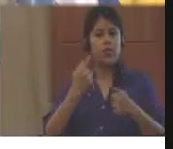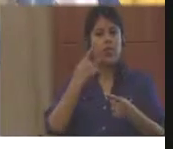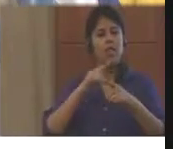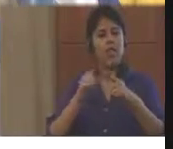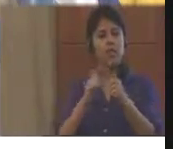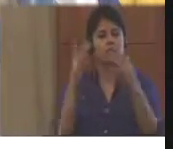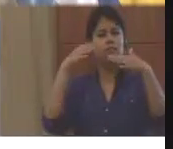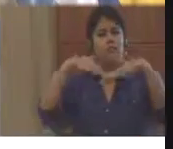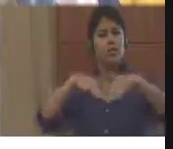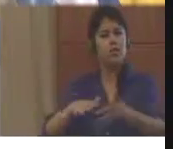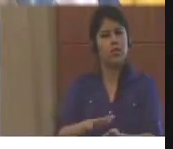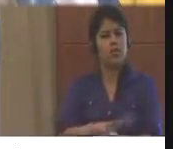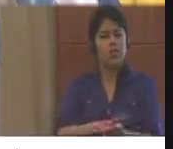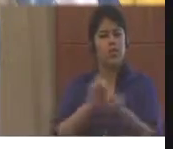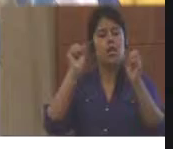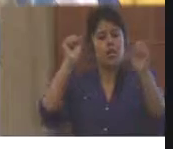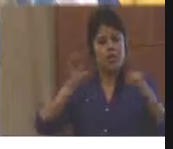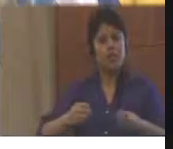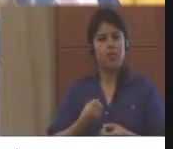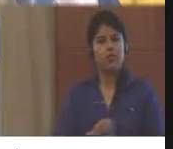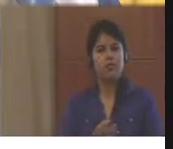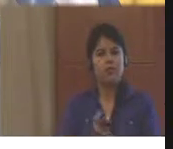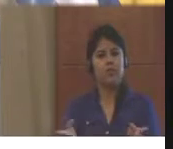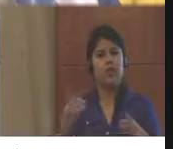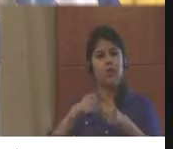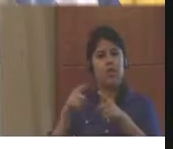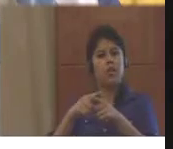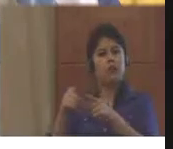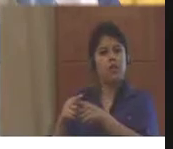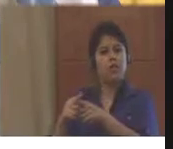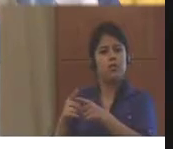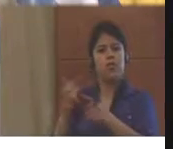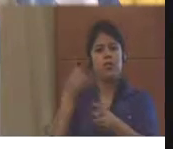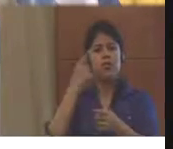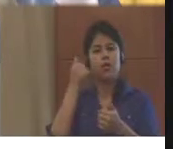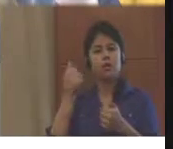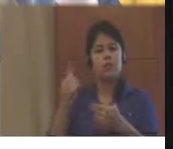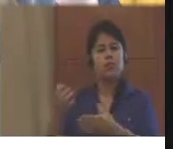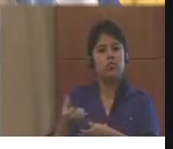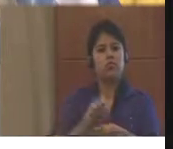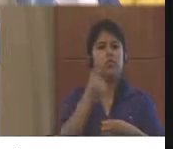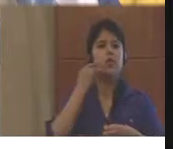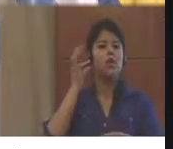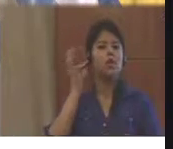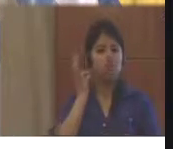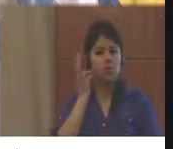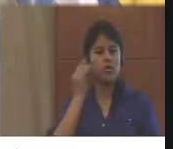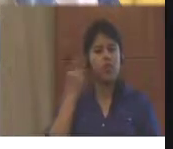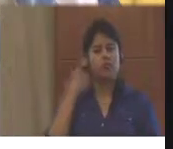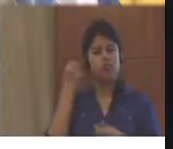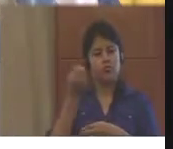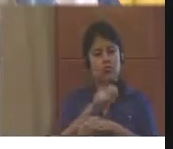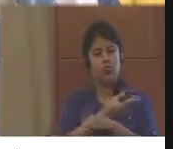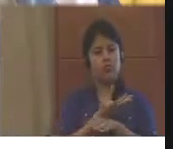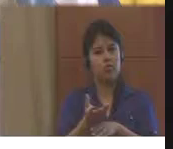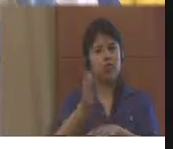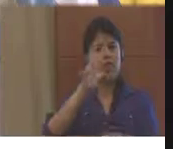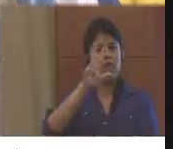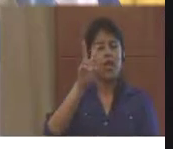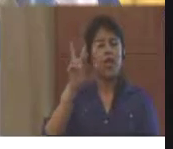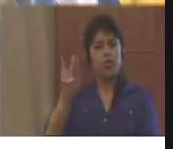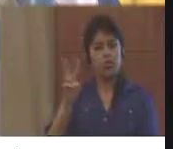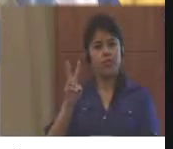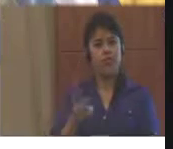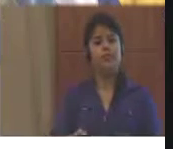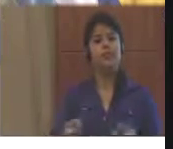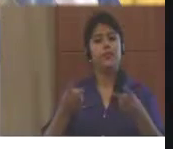gender-just entitlement packages, recommendation number 32. This is what gender mainstreaming